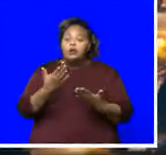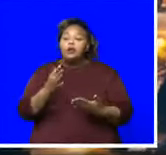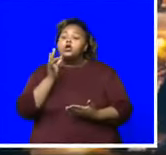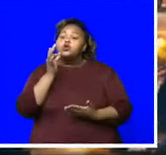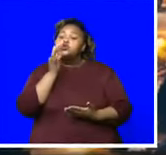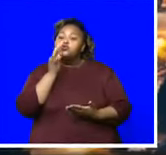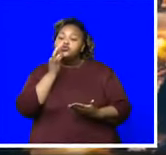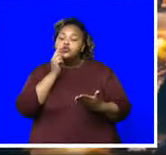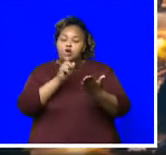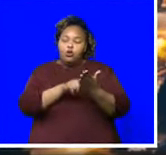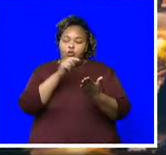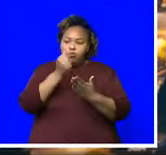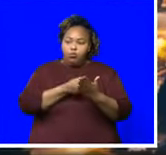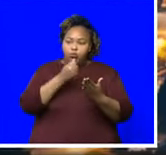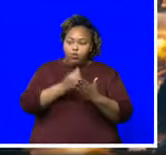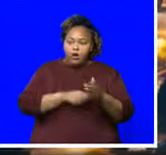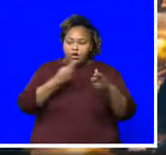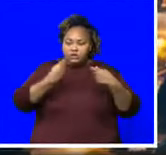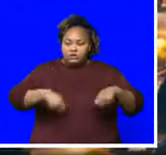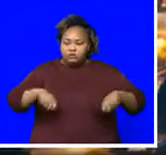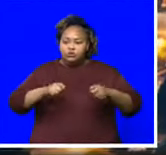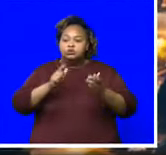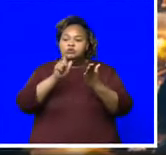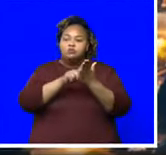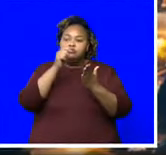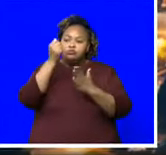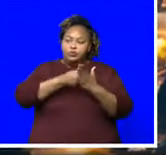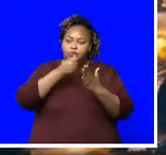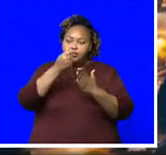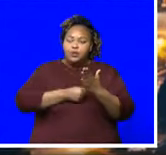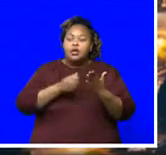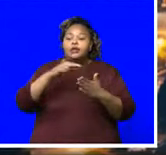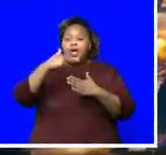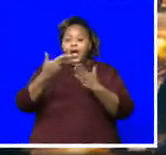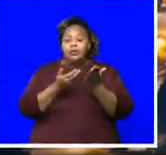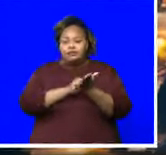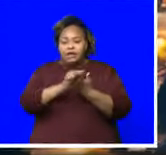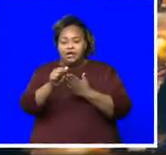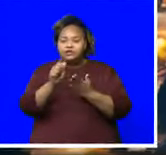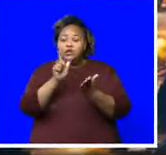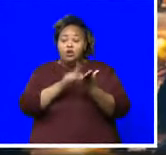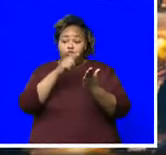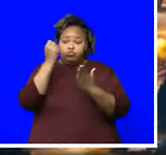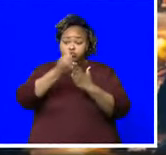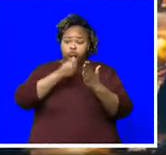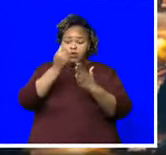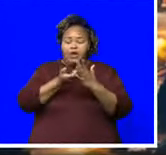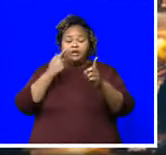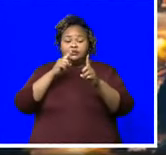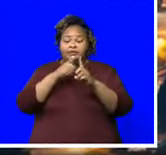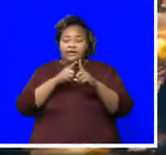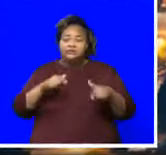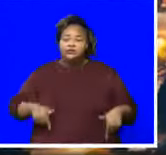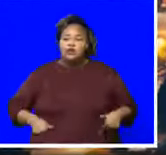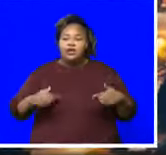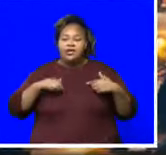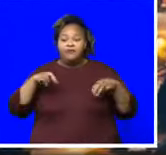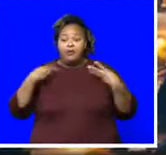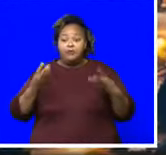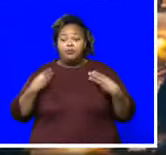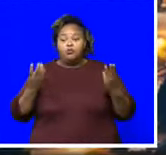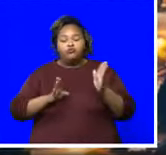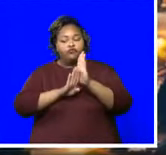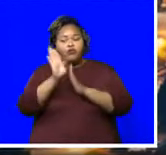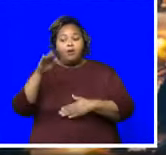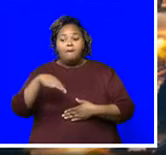Arts and Culture Bill kanye newebantu labasha Youth Bill ihloseke ukuthuthukisa tempilo timpilo temaswati ikakhulukati tebantu